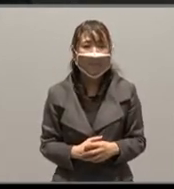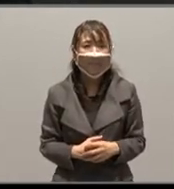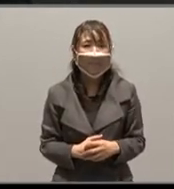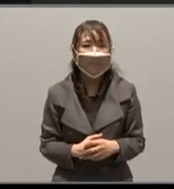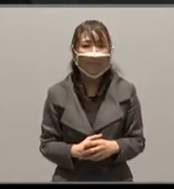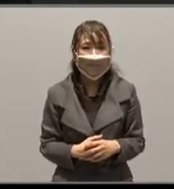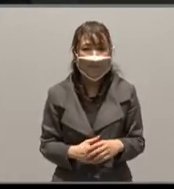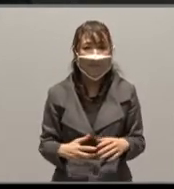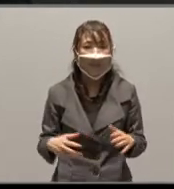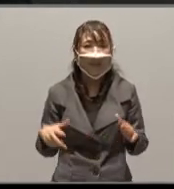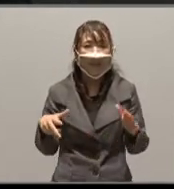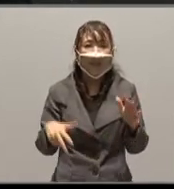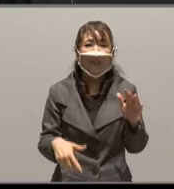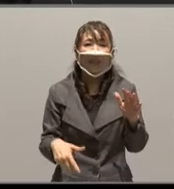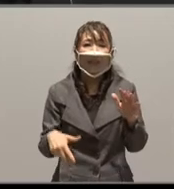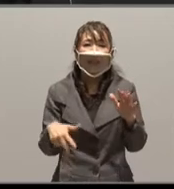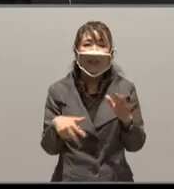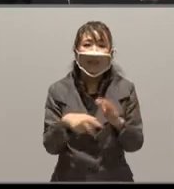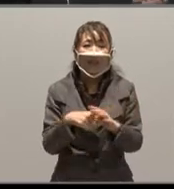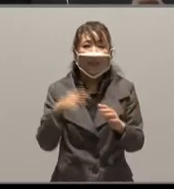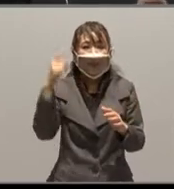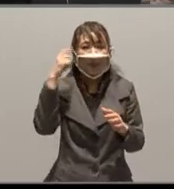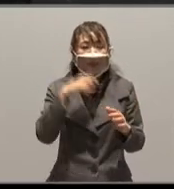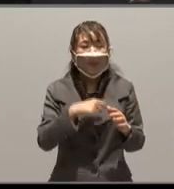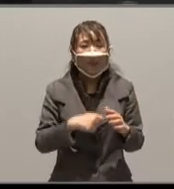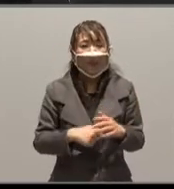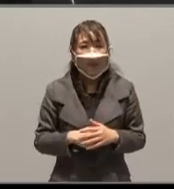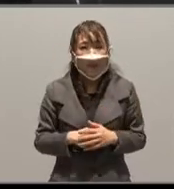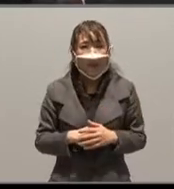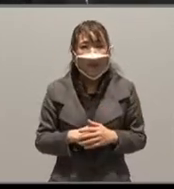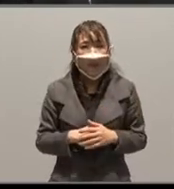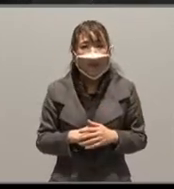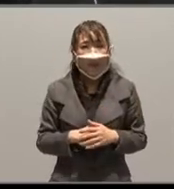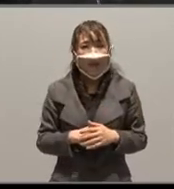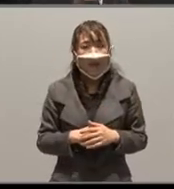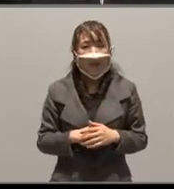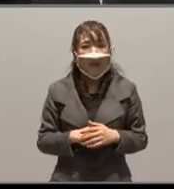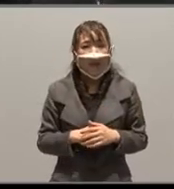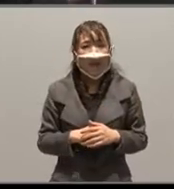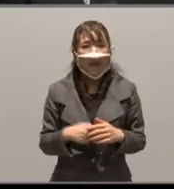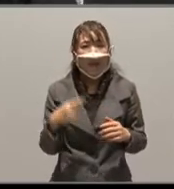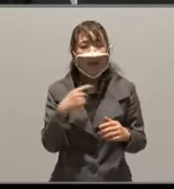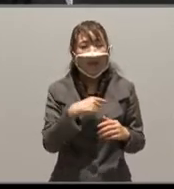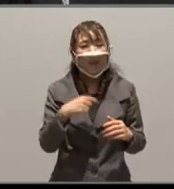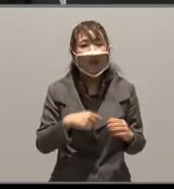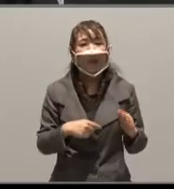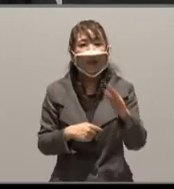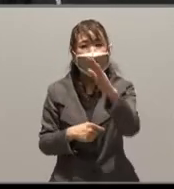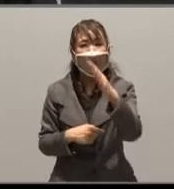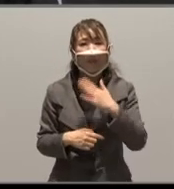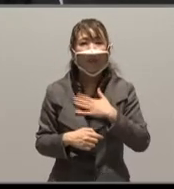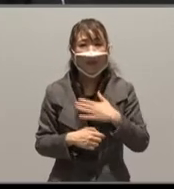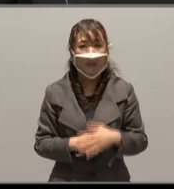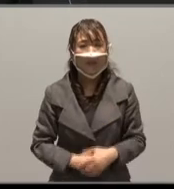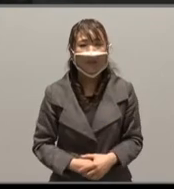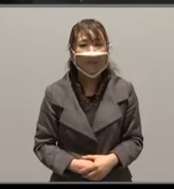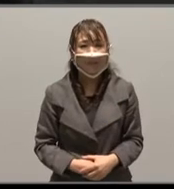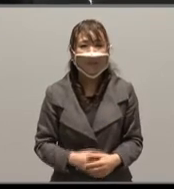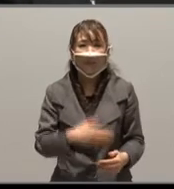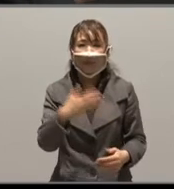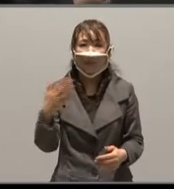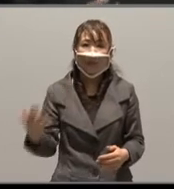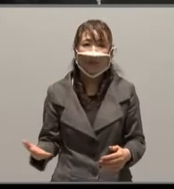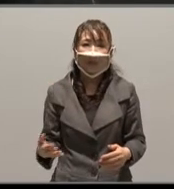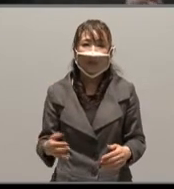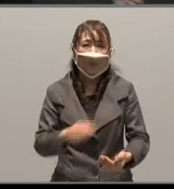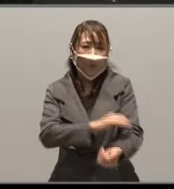to increase activity, and so indirectly reduces stress. And through these two routes, NK activity is